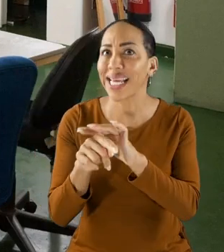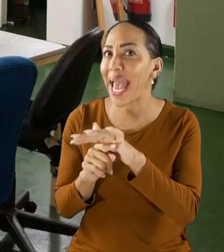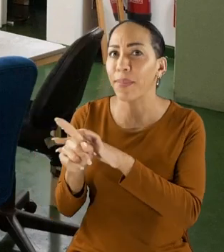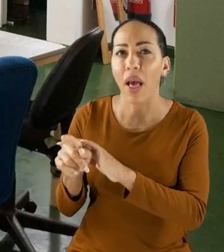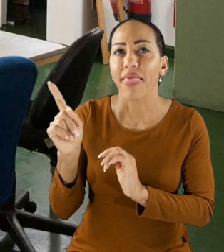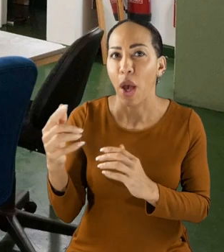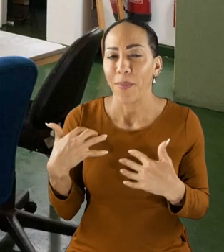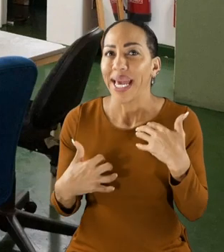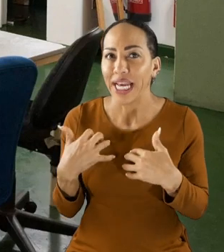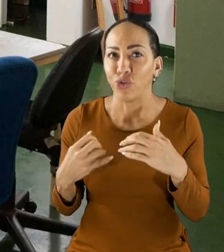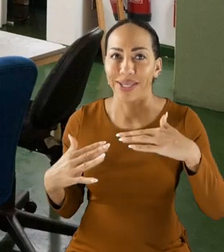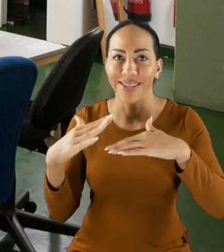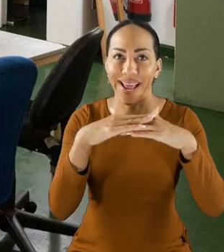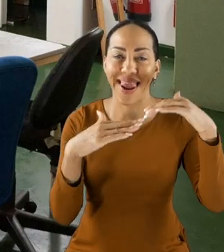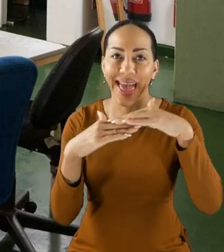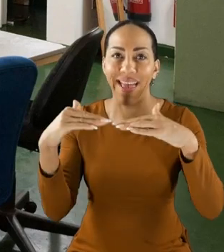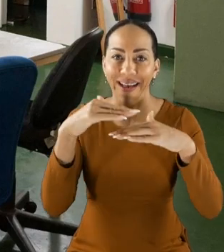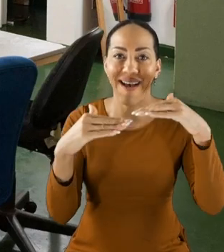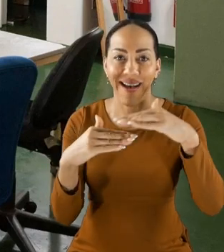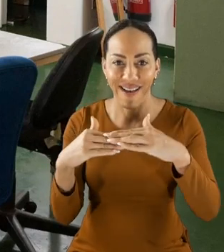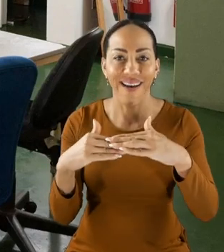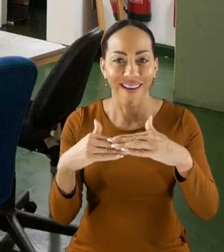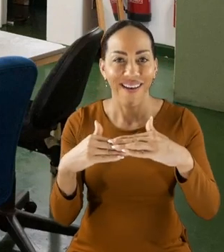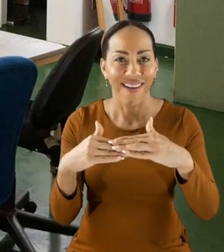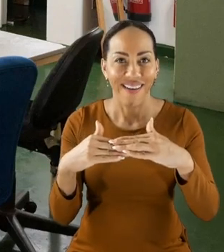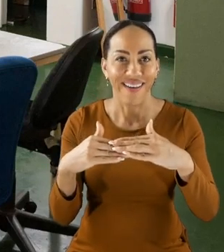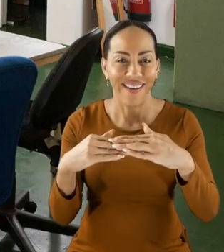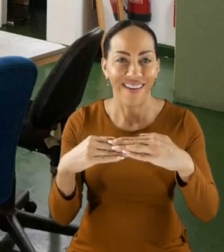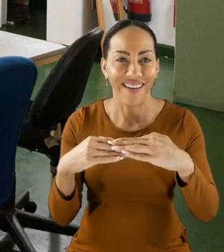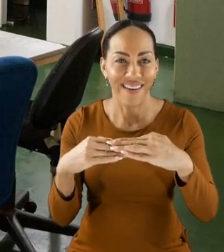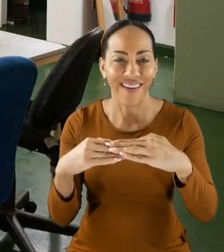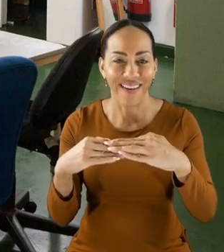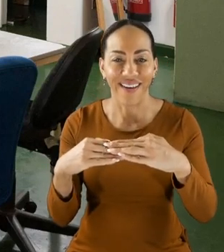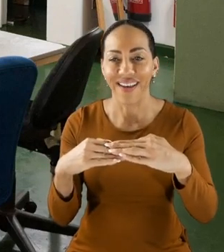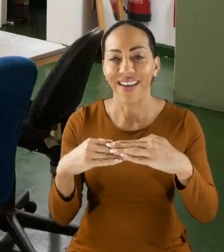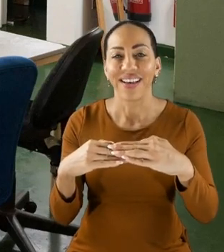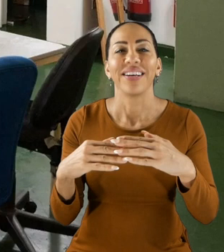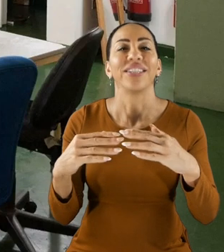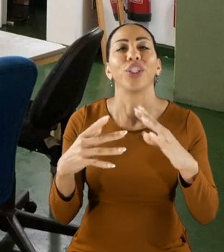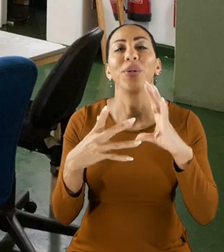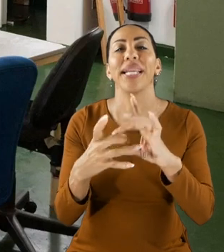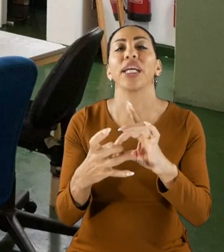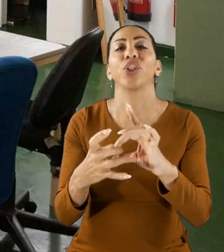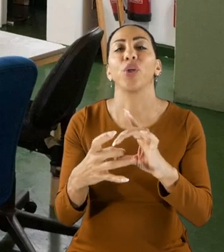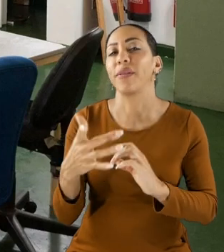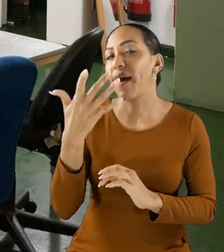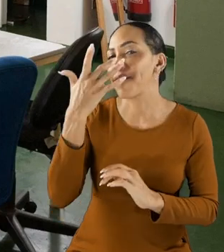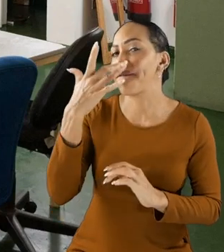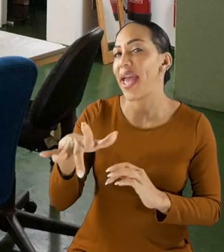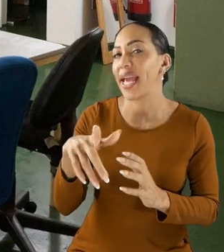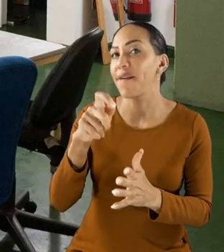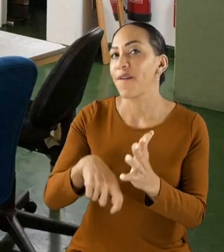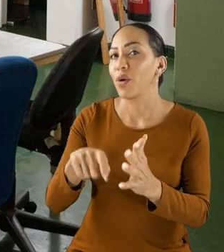I think that would also play interestingly with the idea I had down the line for that falsified voting,